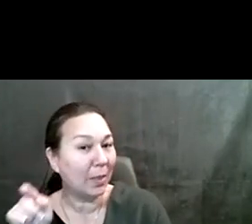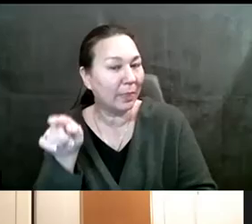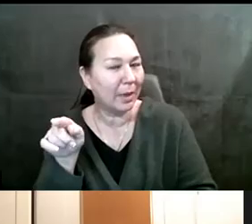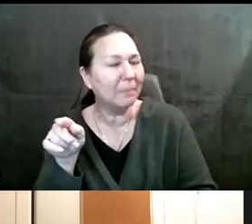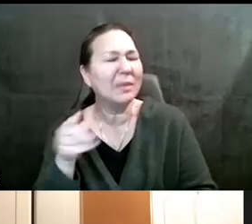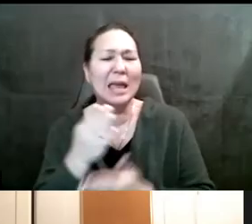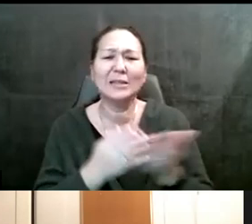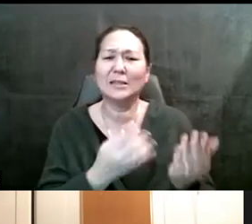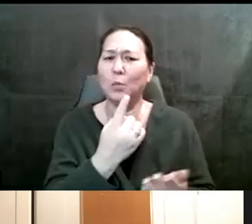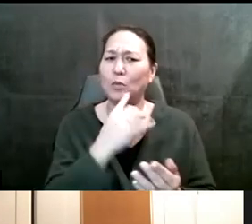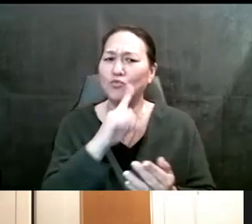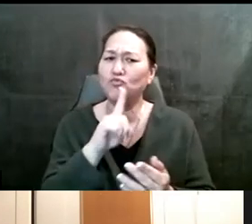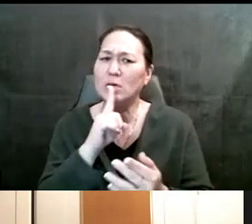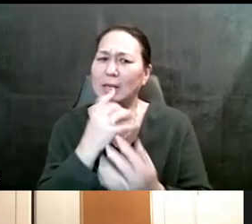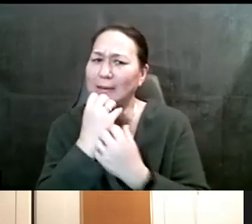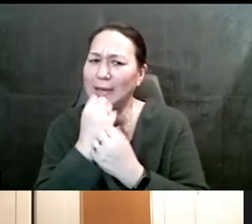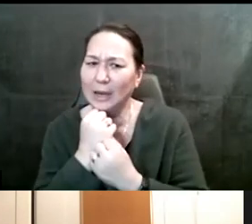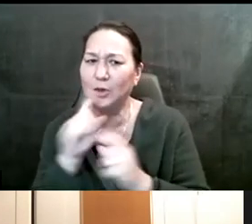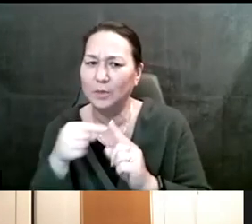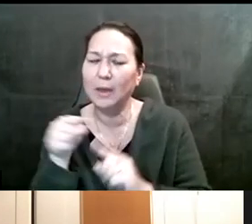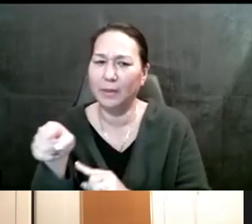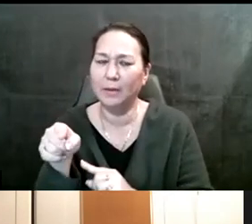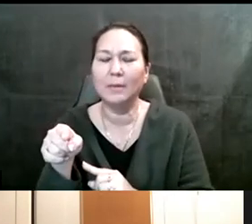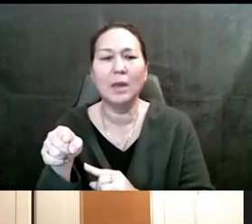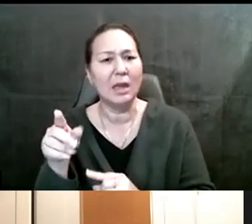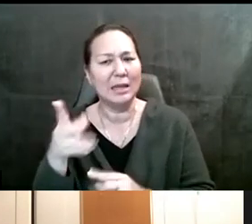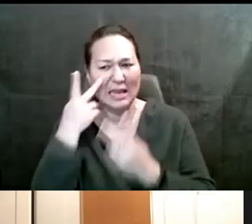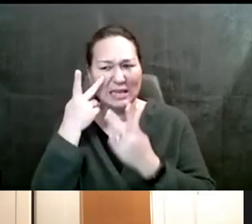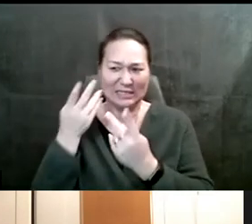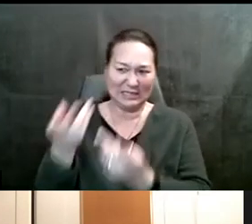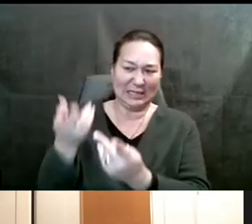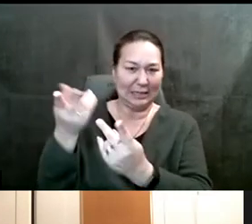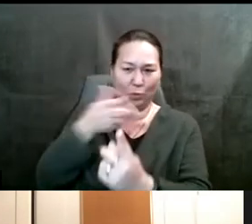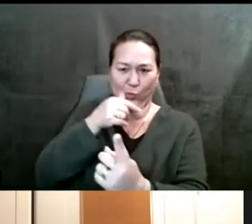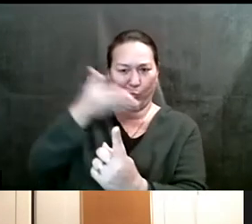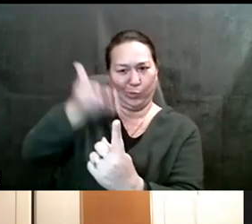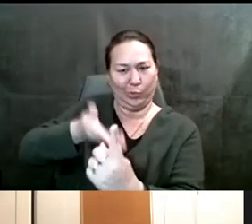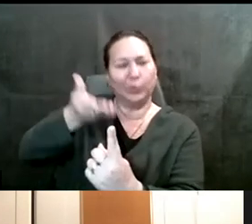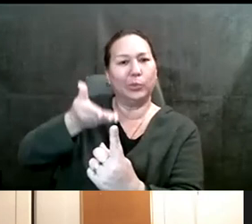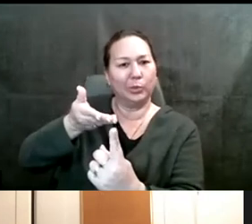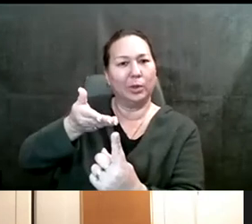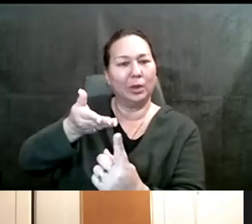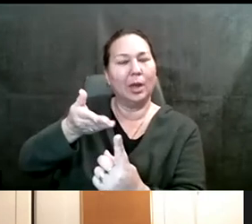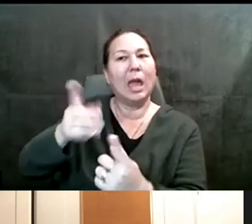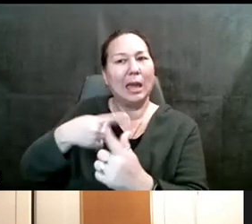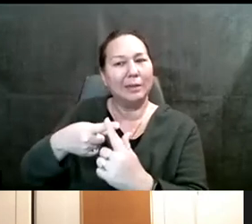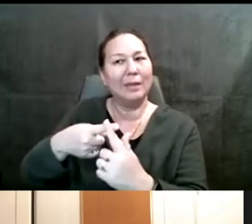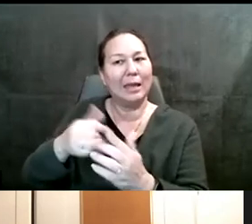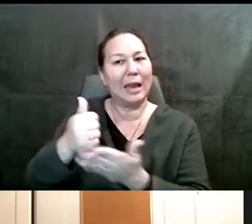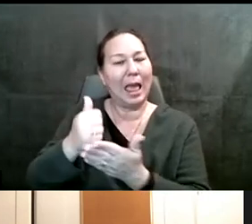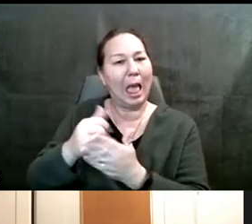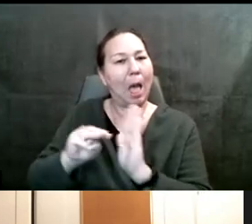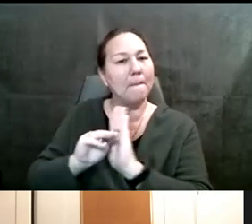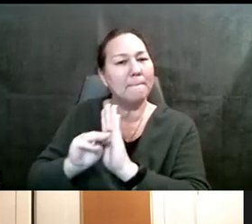about them and and wants them to be there and sees the value and can help model the behaviors but also